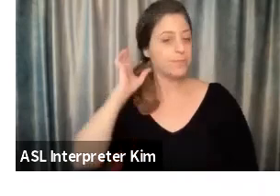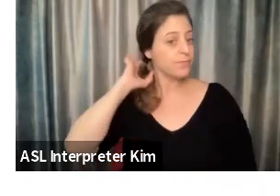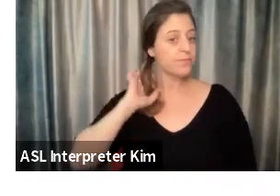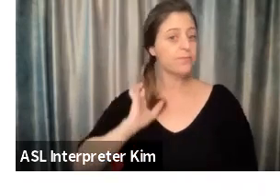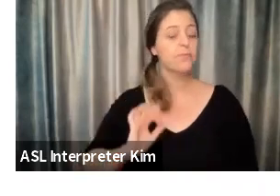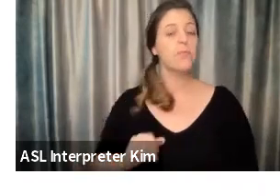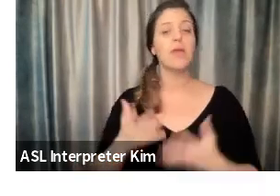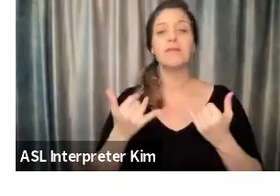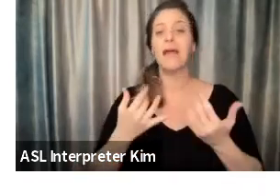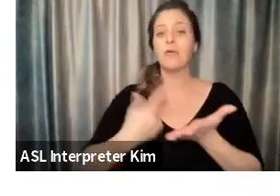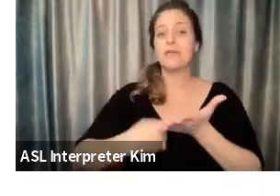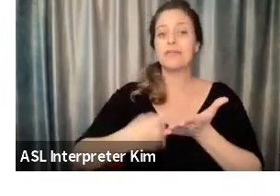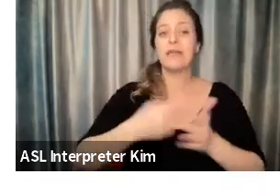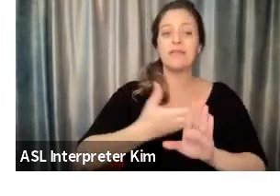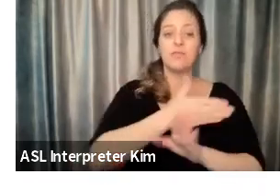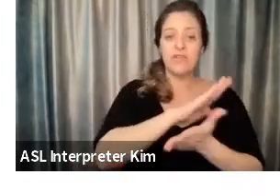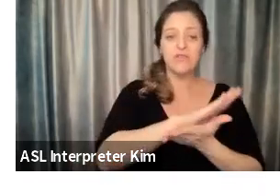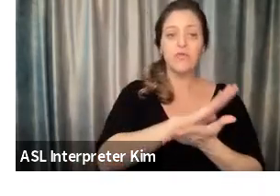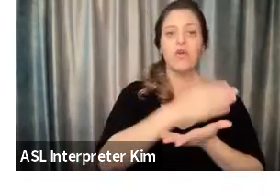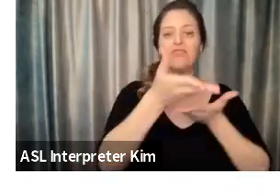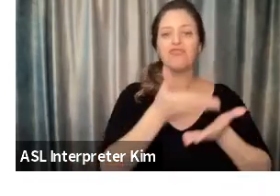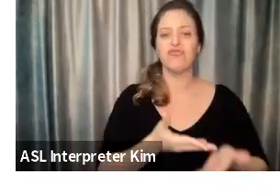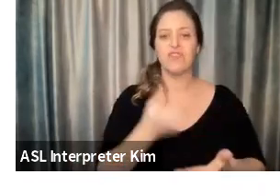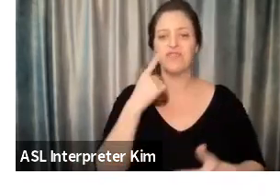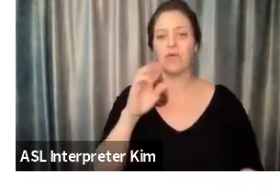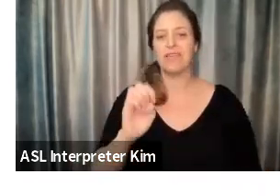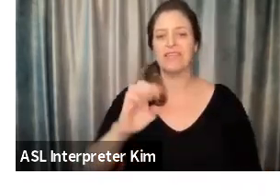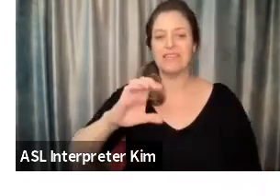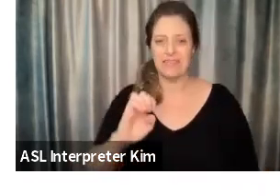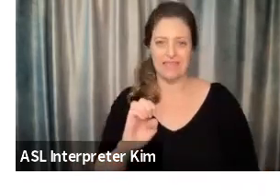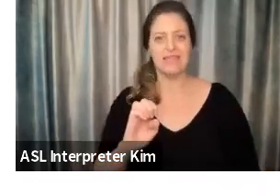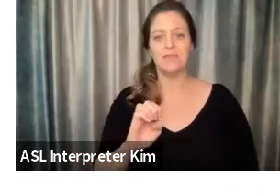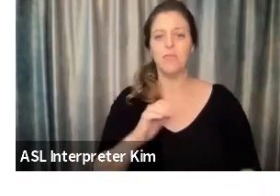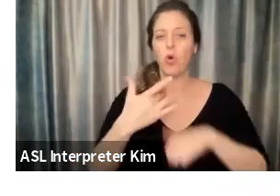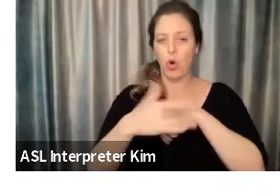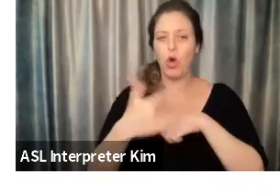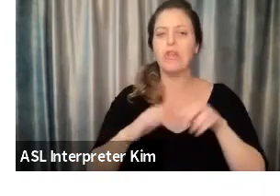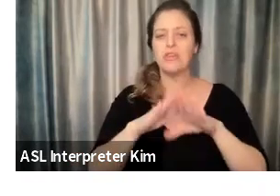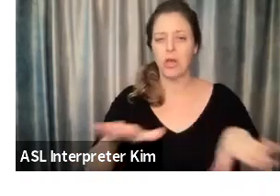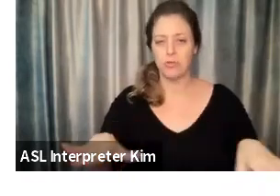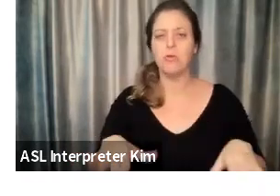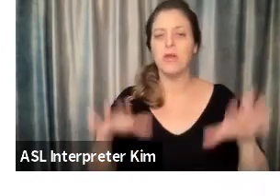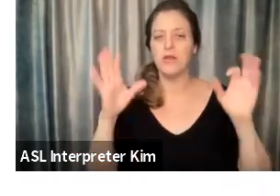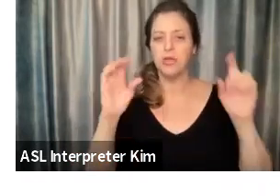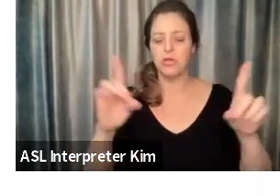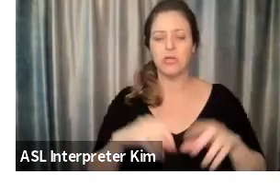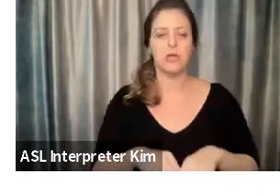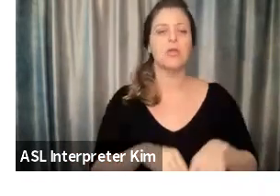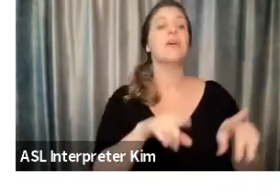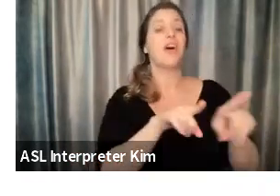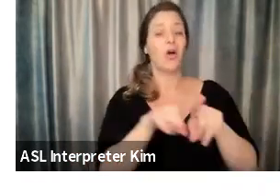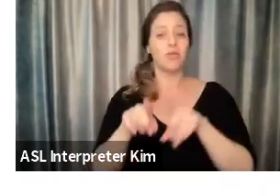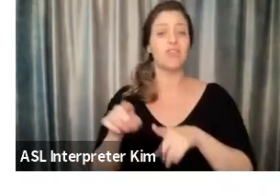about preschool and the services that ECE provides. Yes, and these are the services that the preschool department from Twin